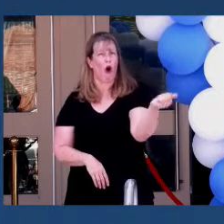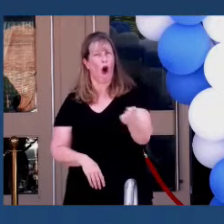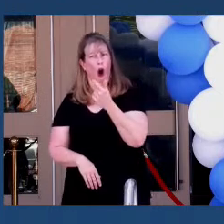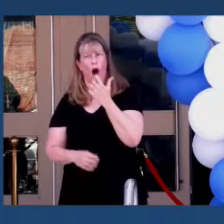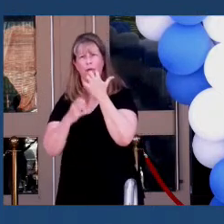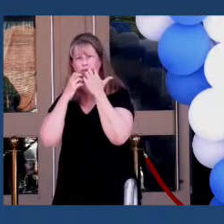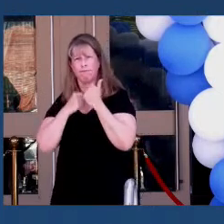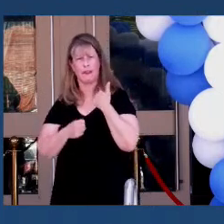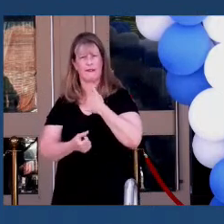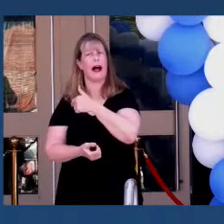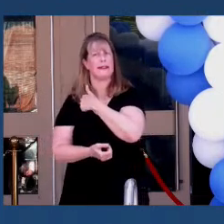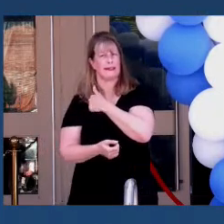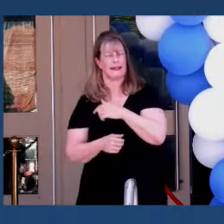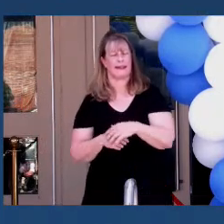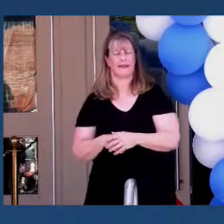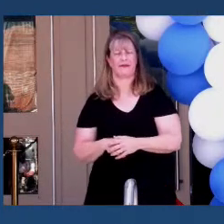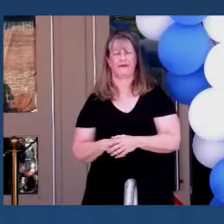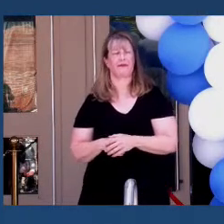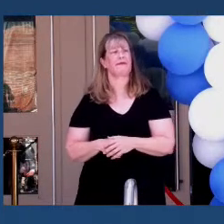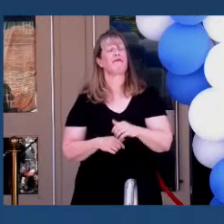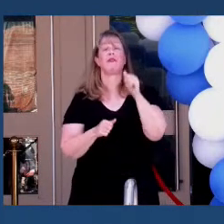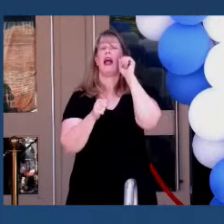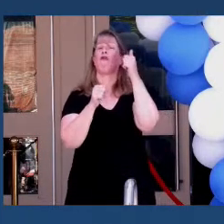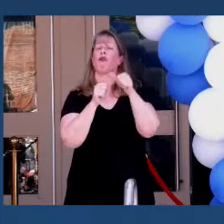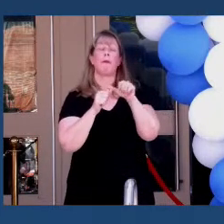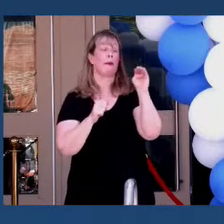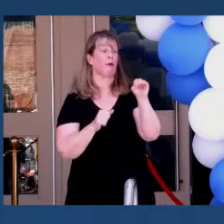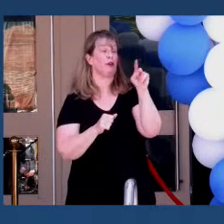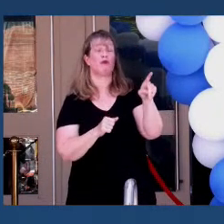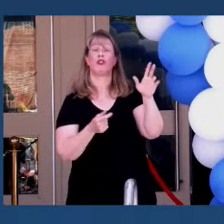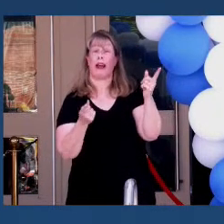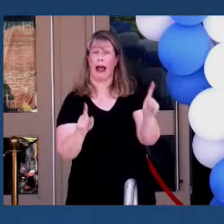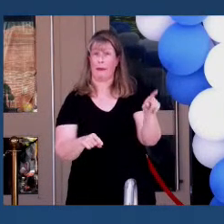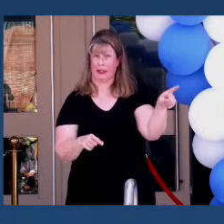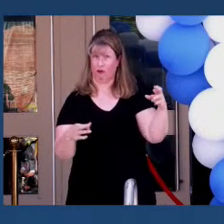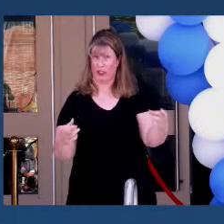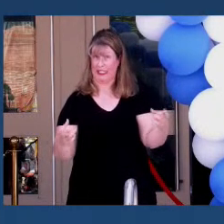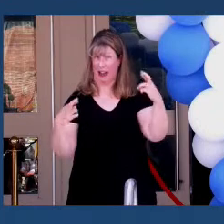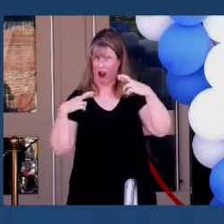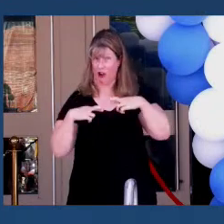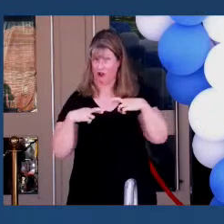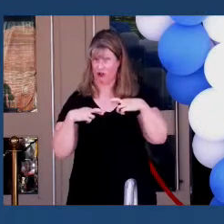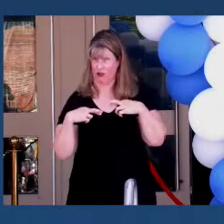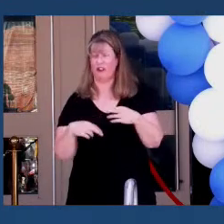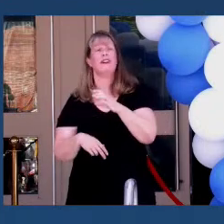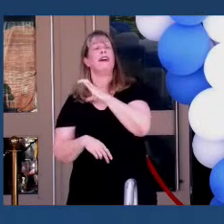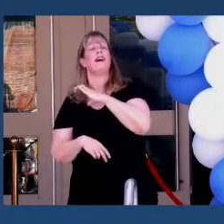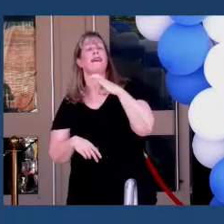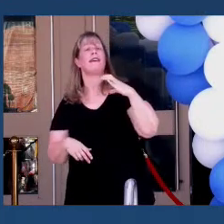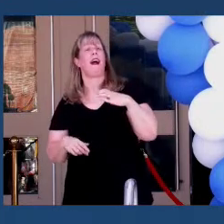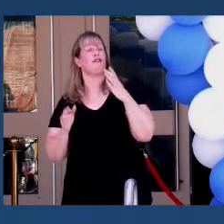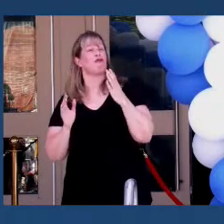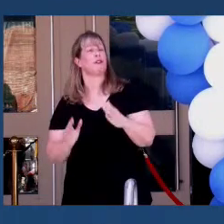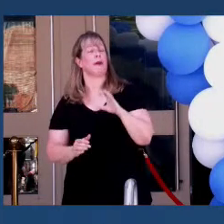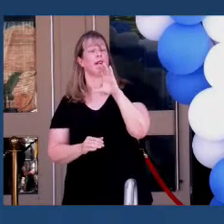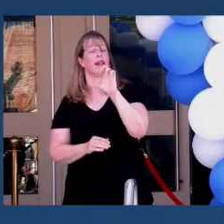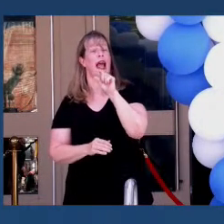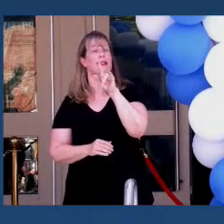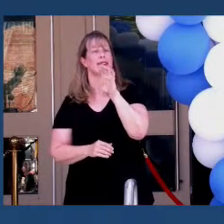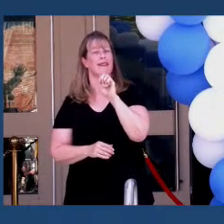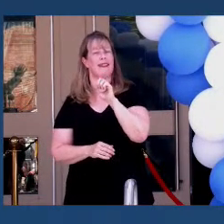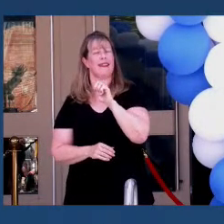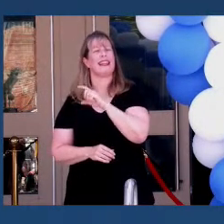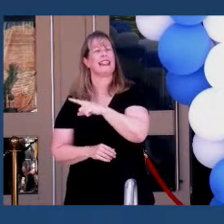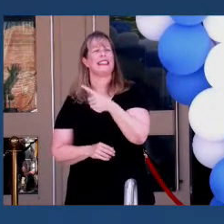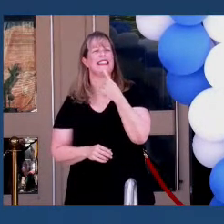Side. I can remember at Mr. Pritchett's retirement, Congressman Castle at the time said he was so